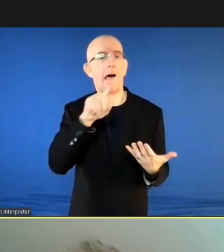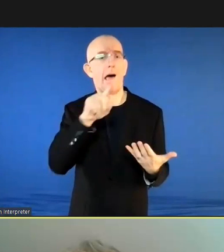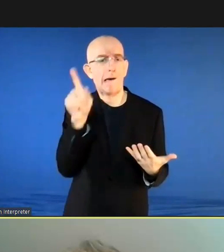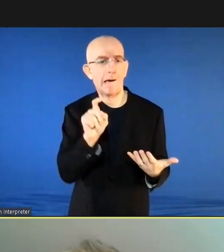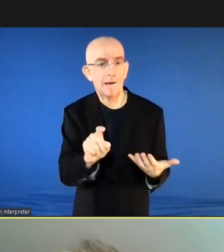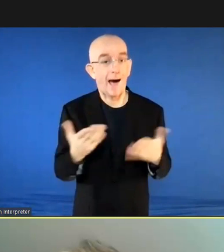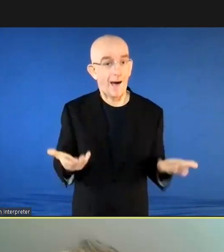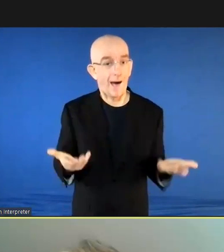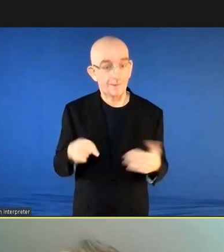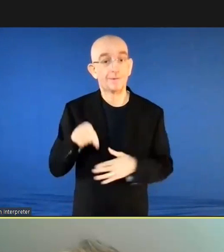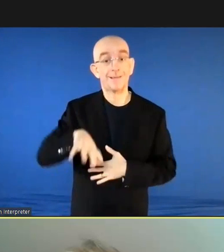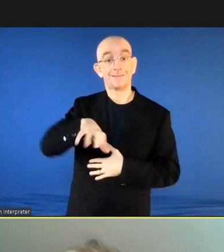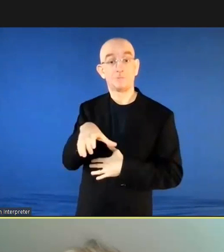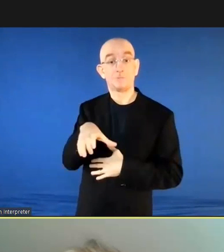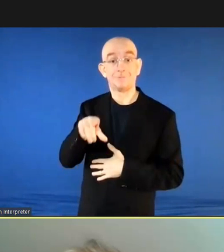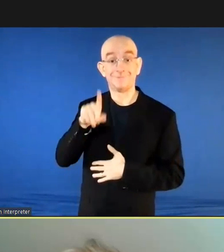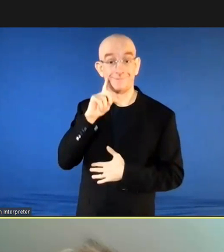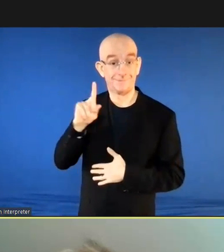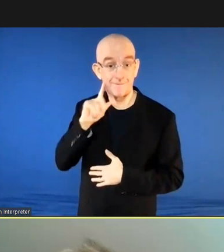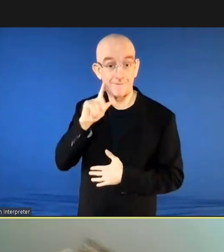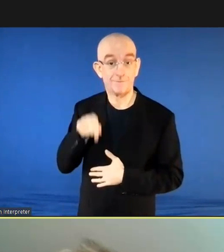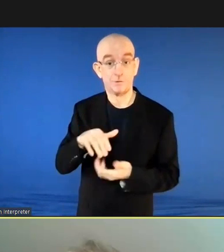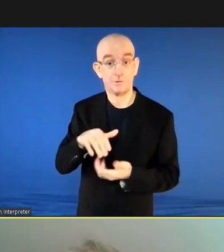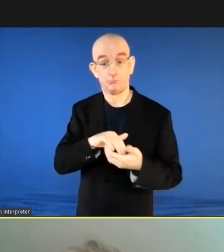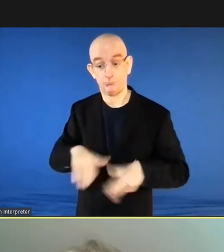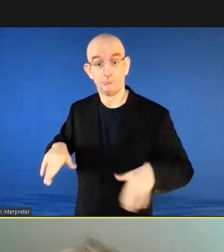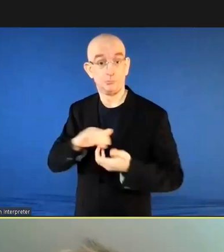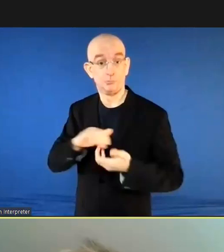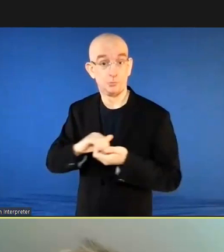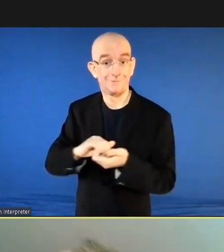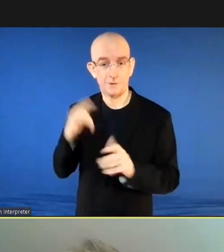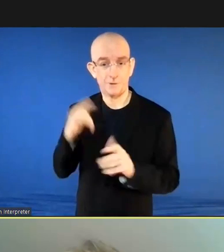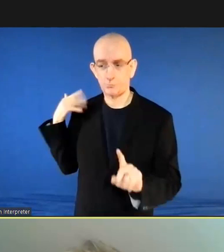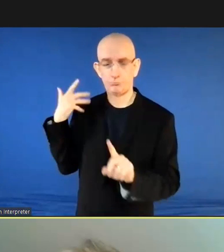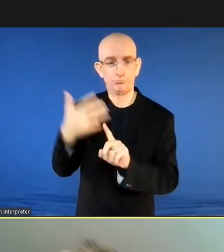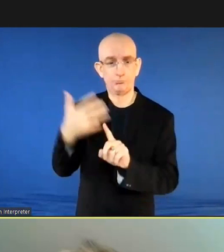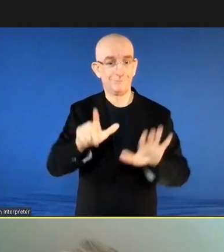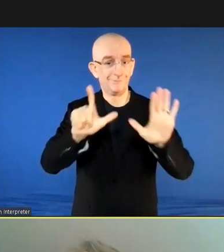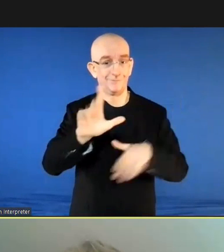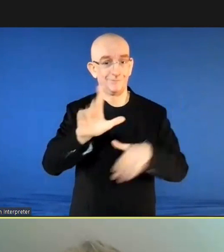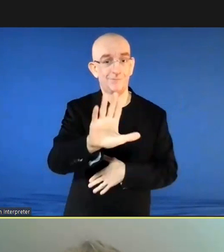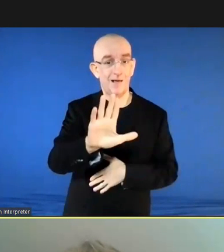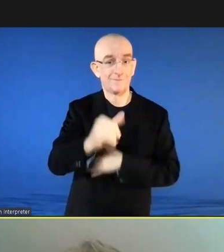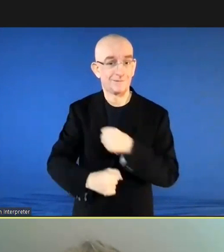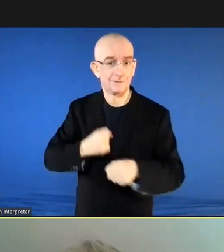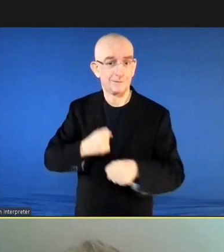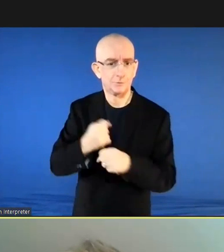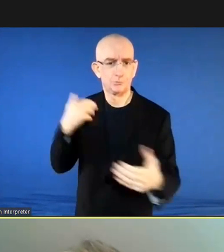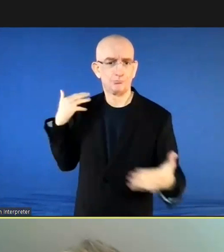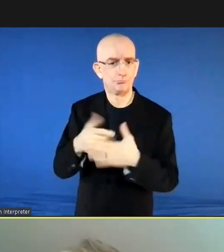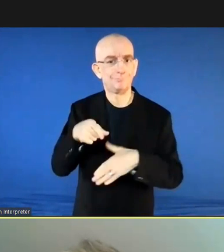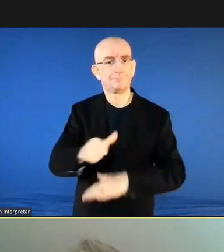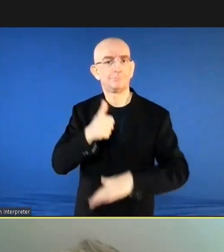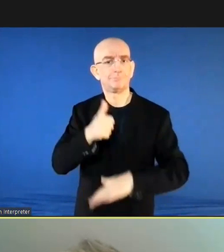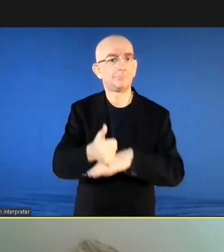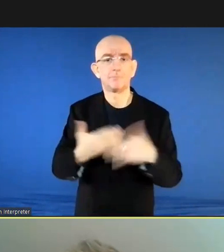years, having been set up by a group of parents who met during the Blitz in London to form the charity. We're the